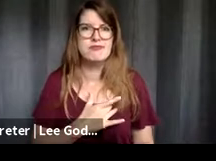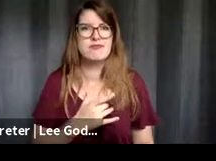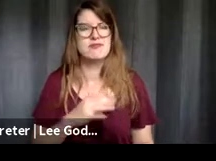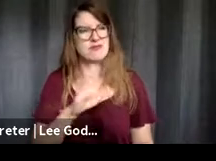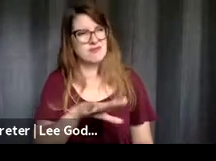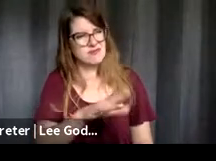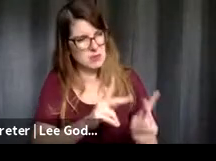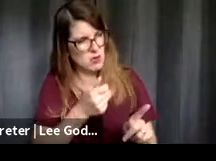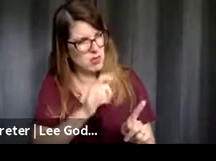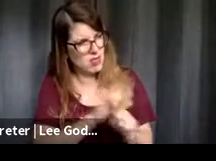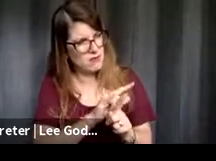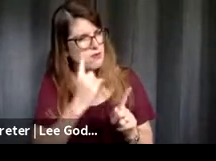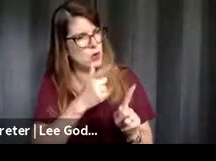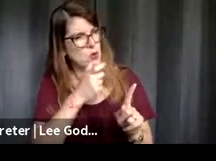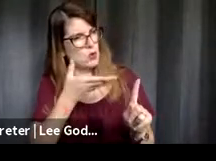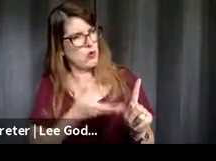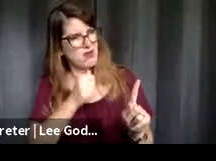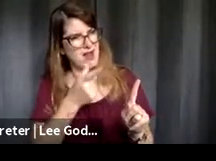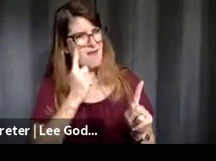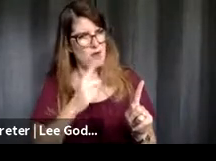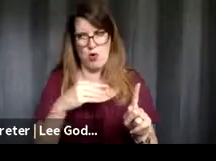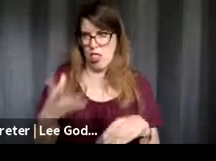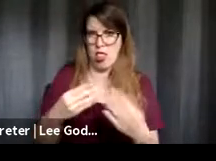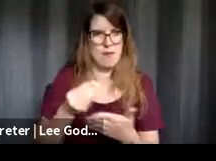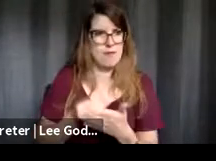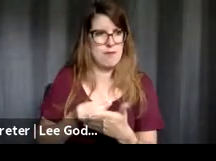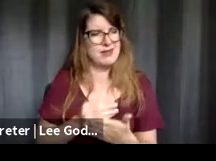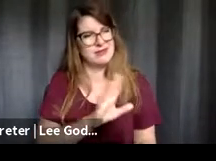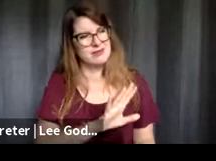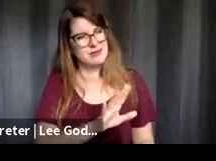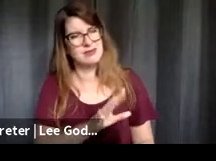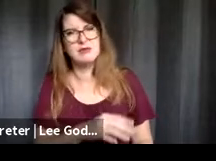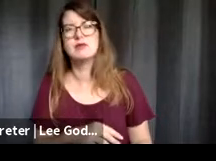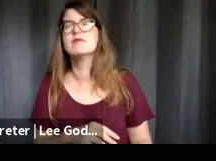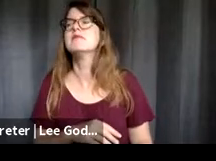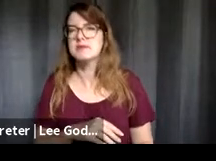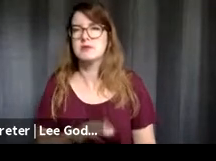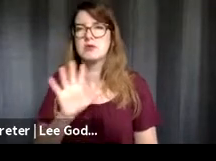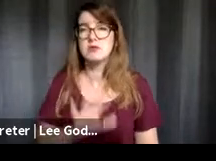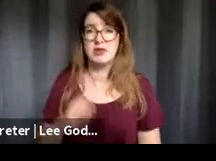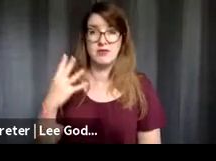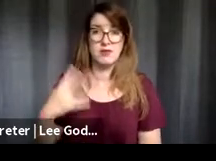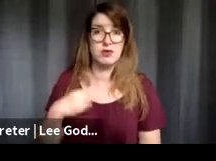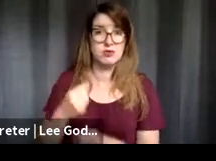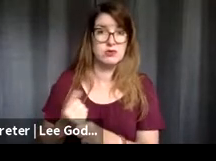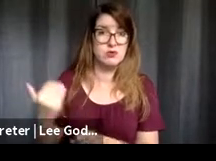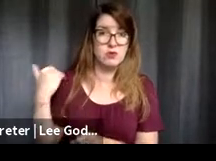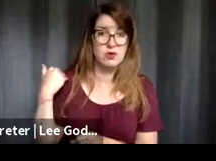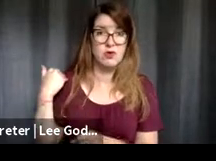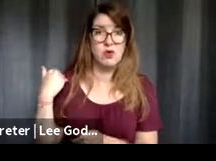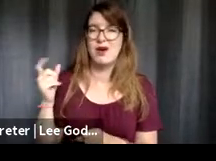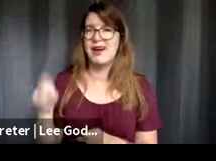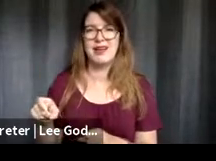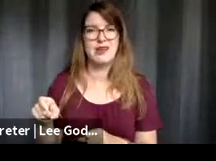for who I was instead of what I could bring them or give them. And about 4 years ago, I had